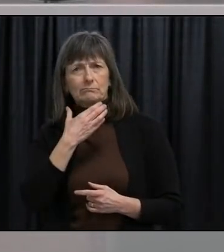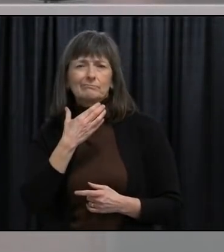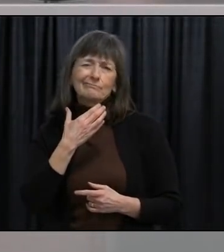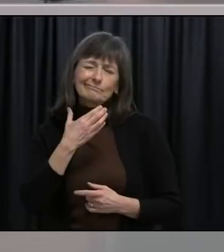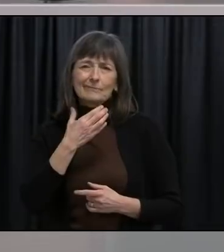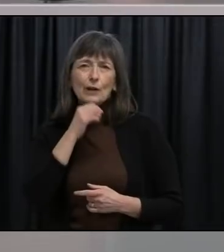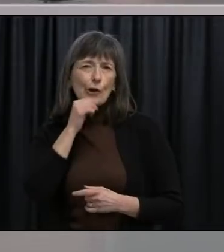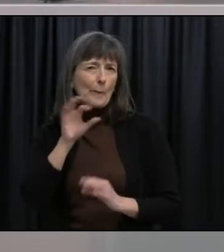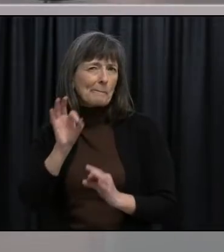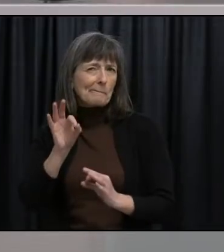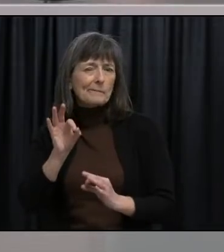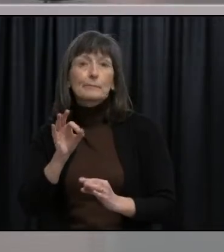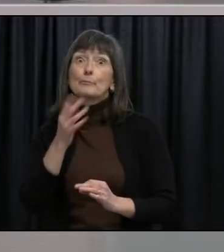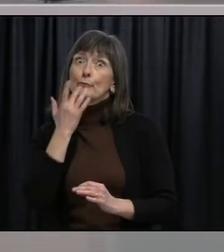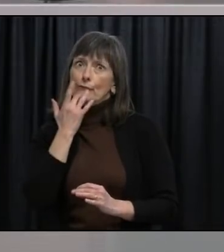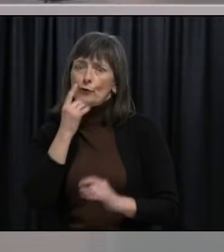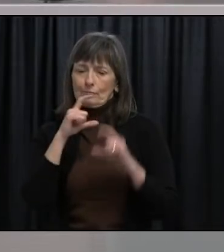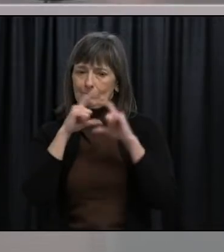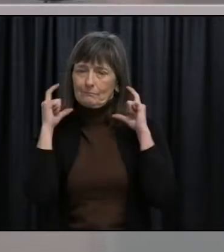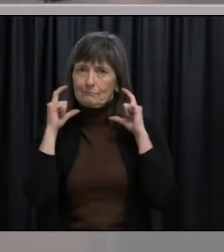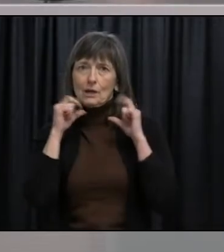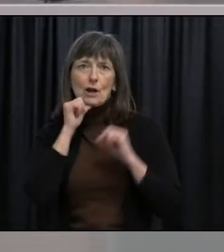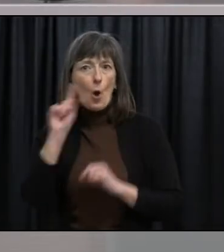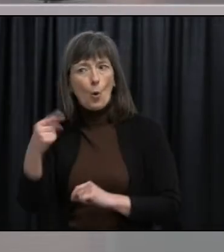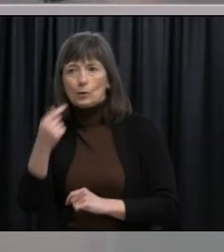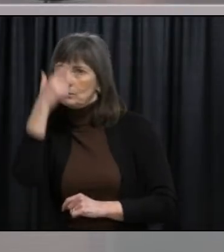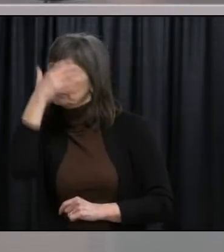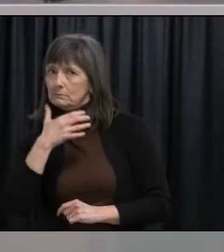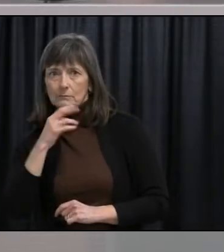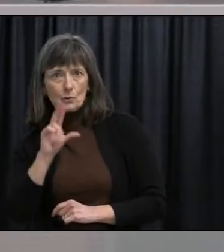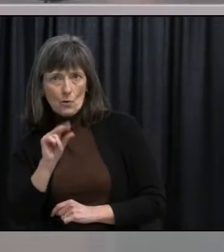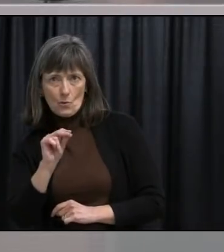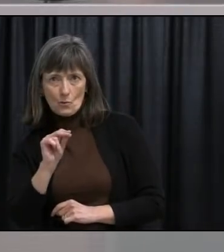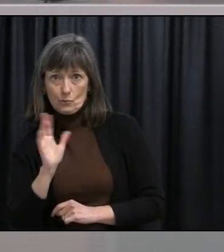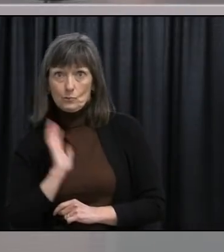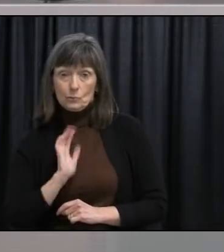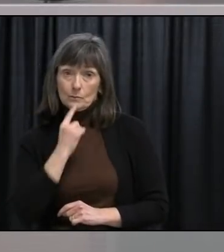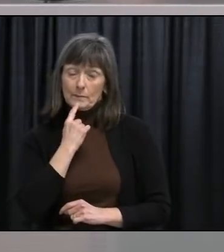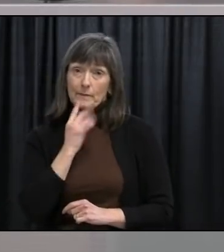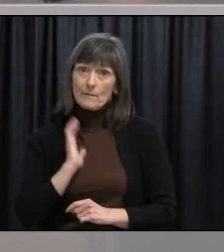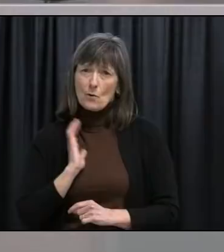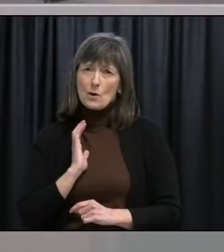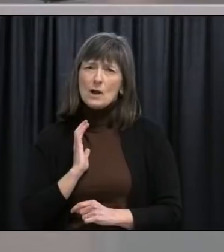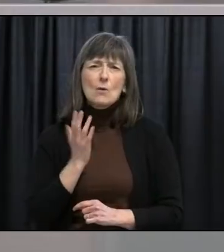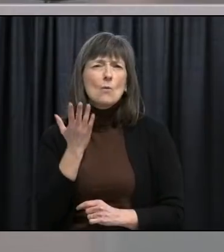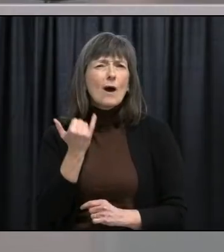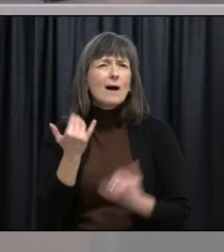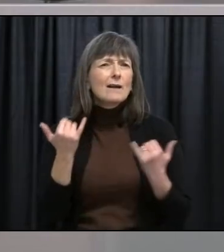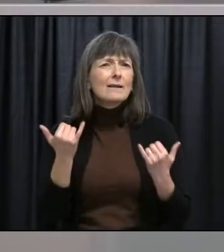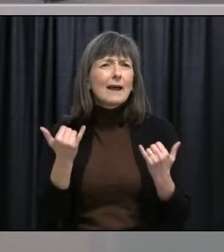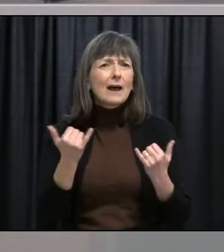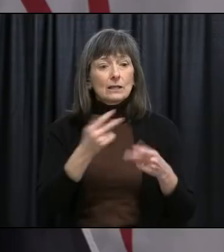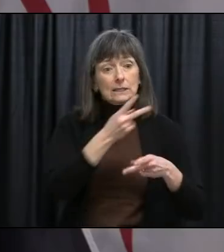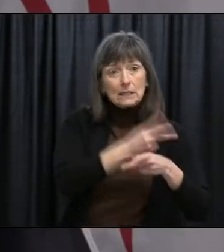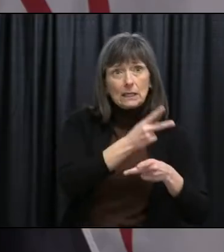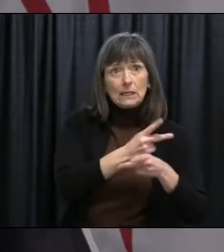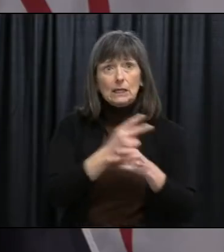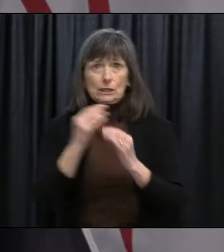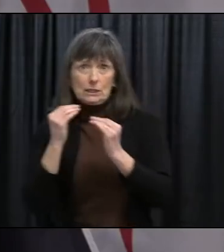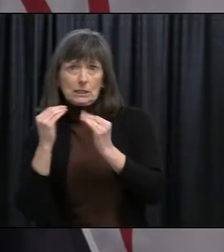were always the preferred method for the first line of defense. Can you expand on why we're asking teachers and daycare workers to double